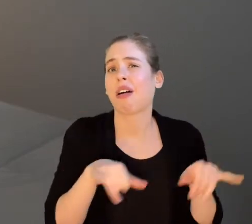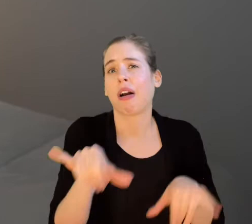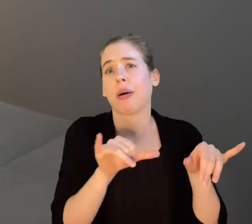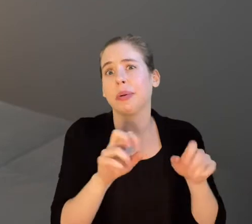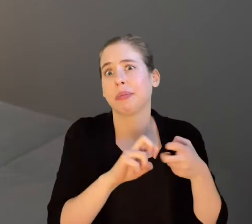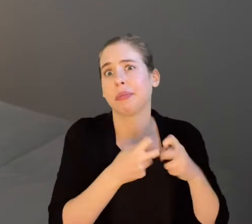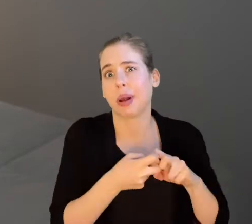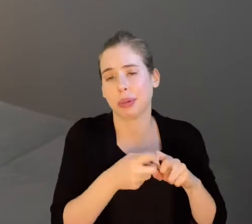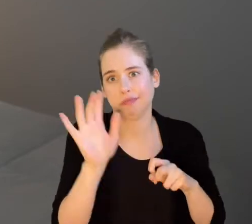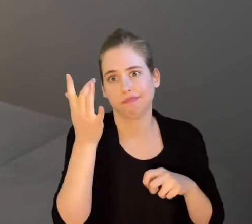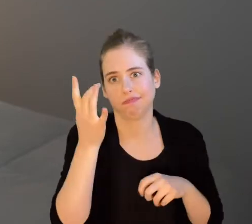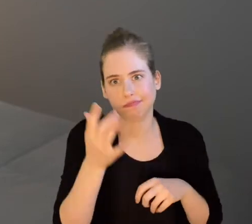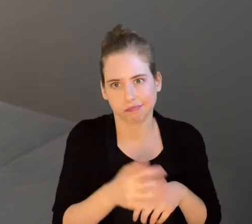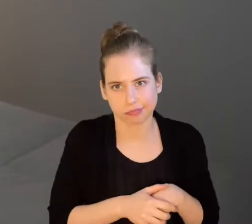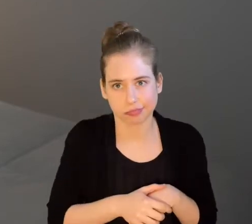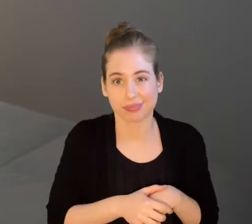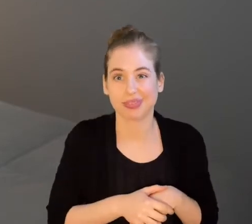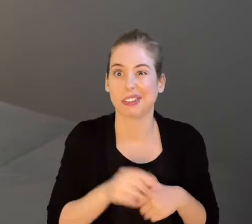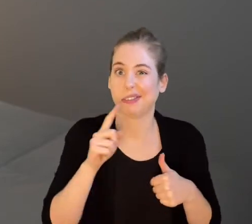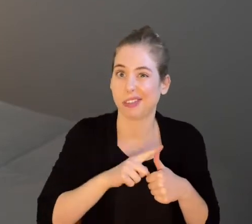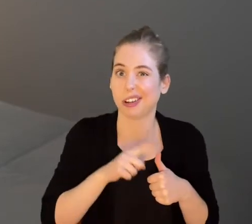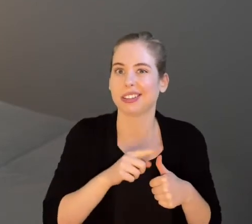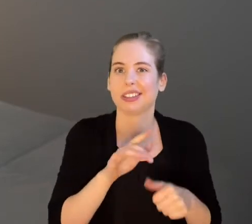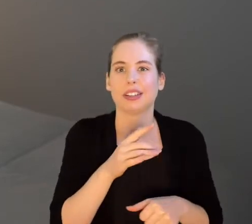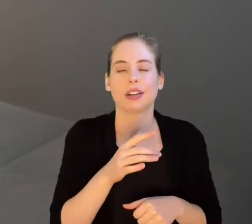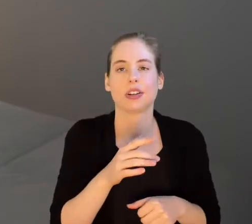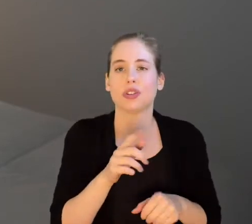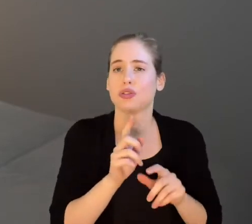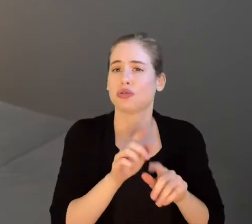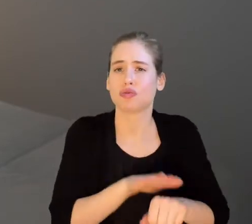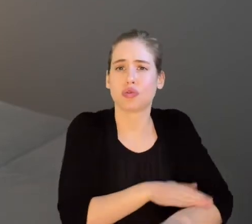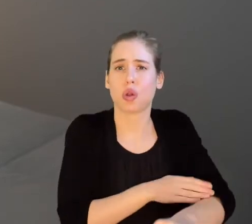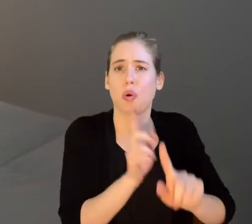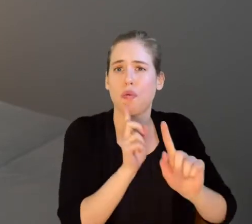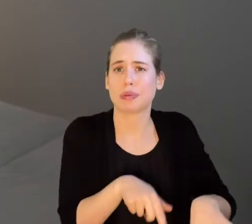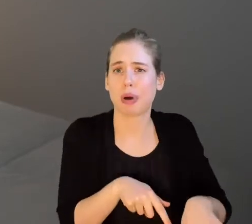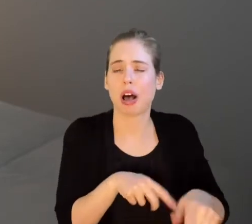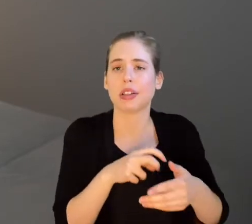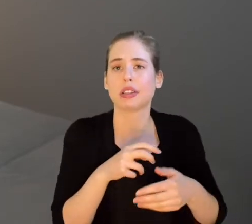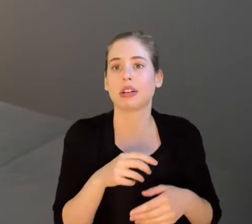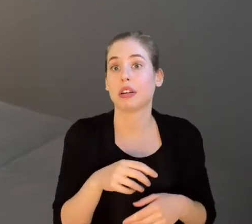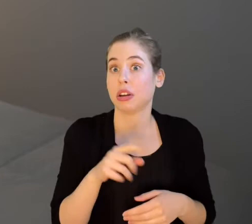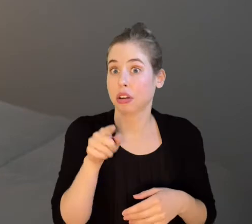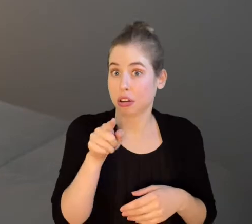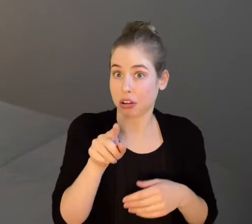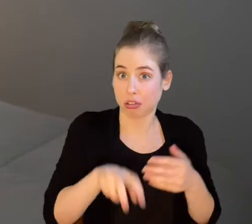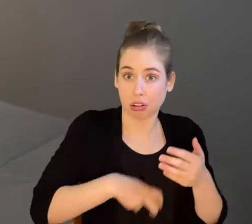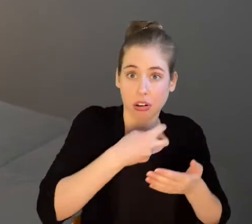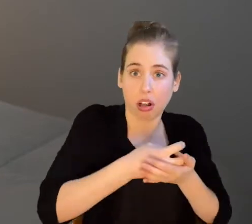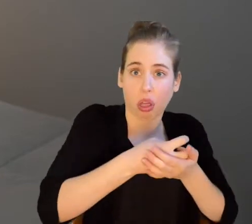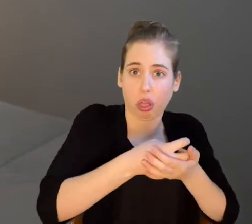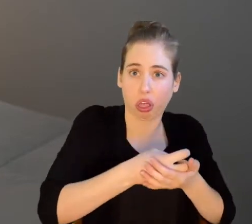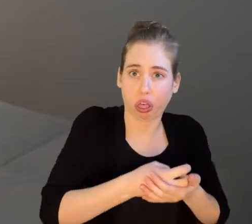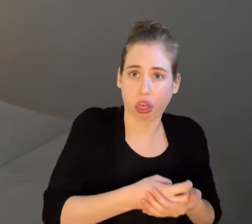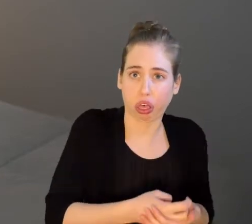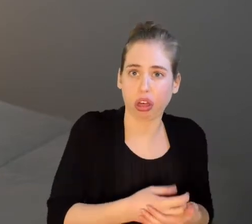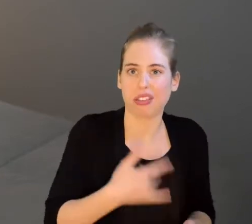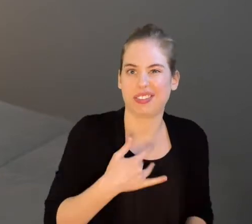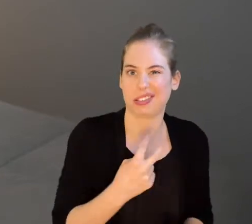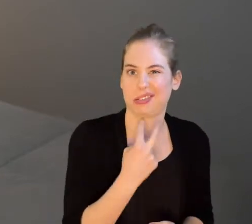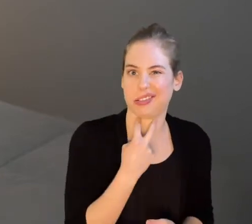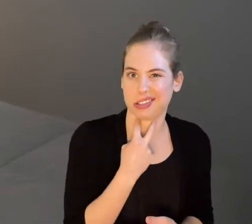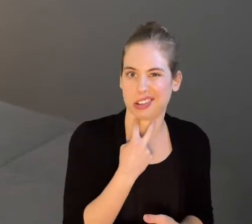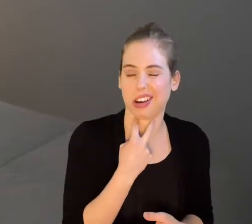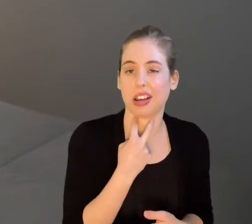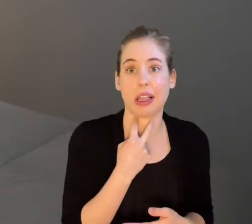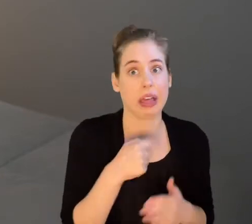First of all, it's slow to respond. Memory foam can make sleepers feel like they are stuck in the mattress. And while that deep contouring can